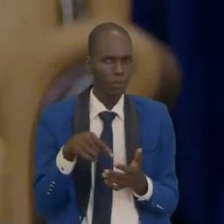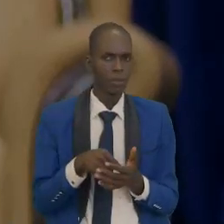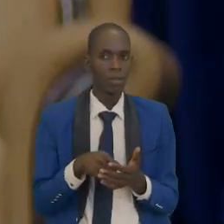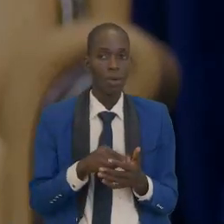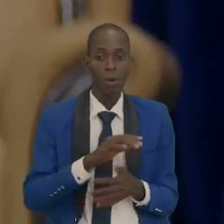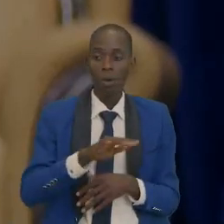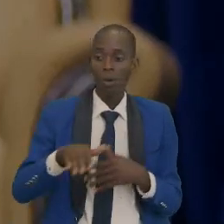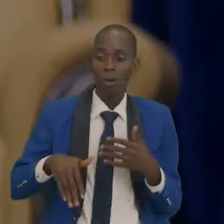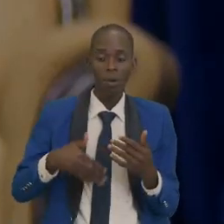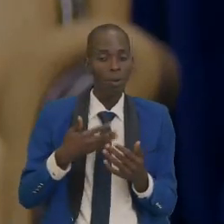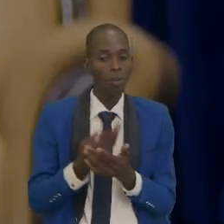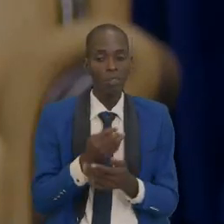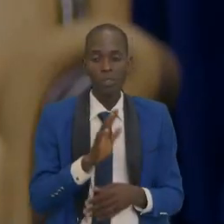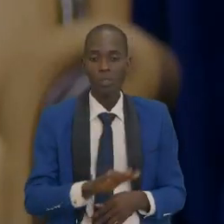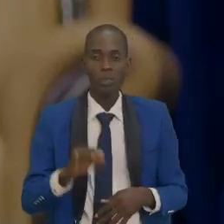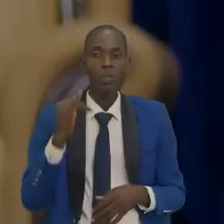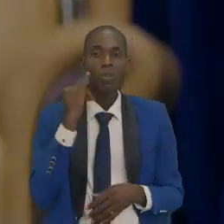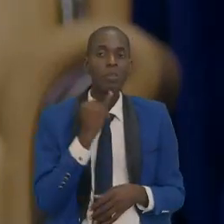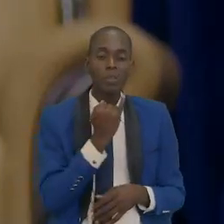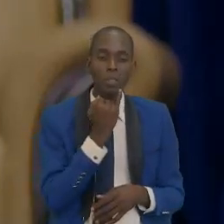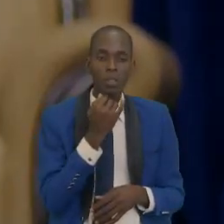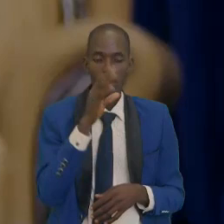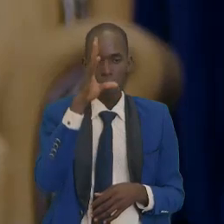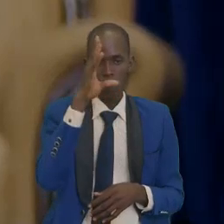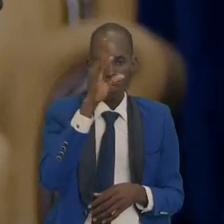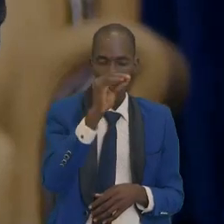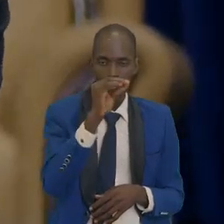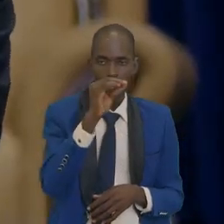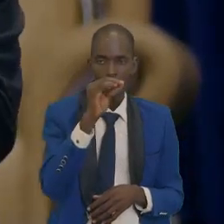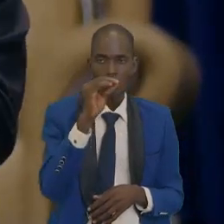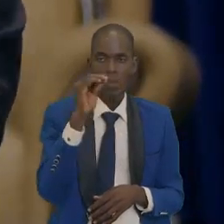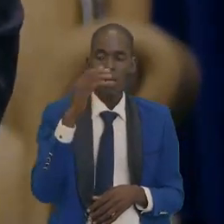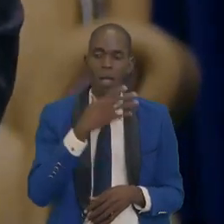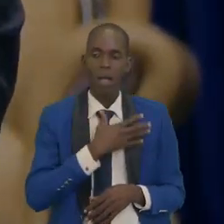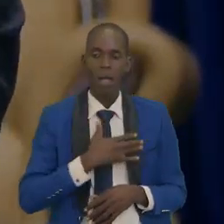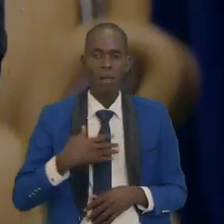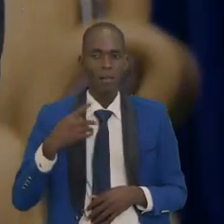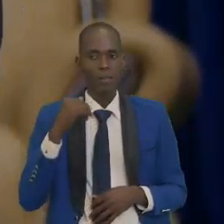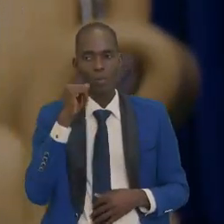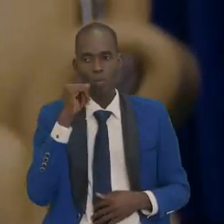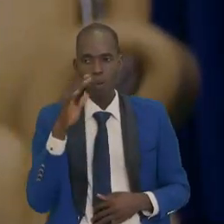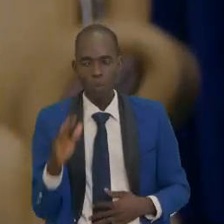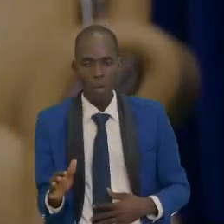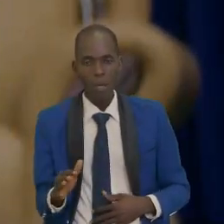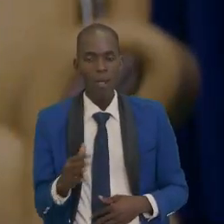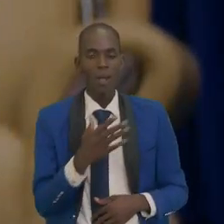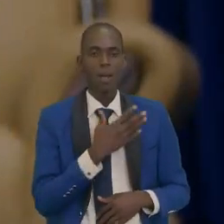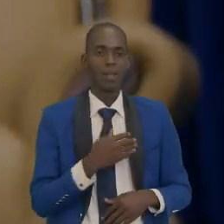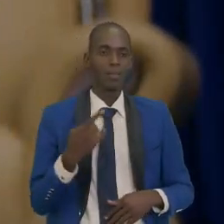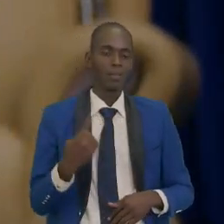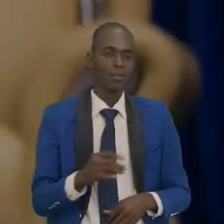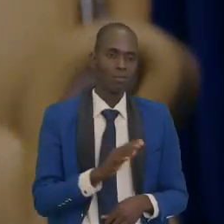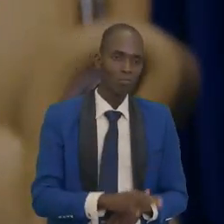children of Israel the man the women and the children